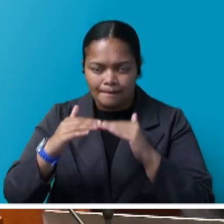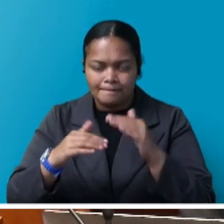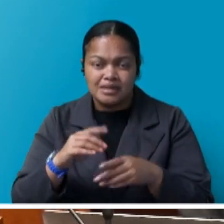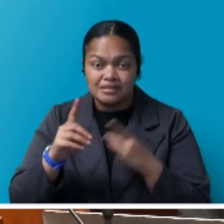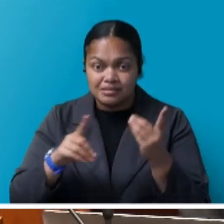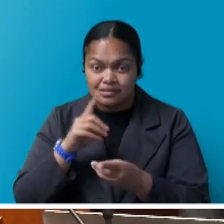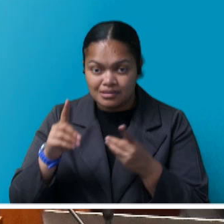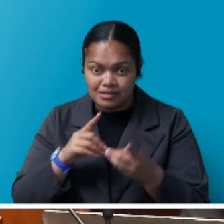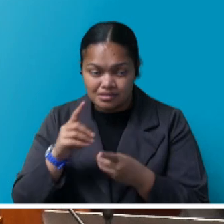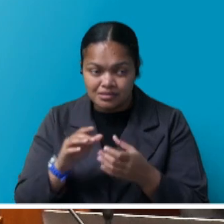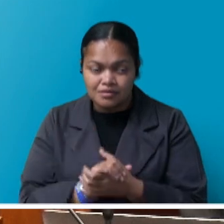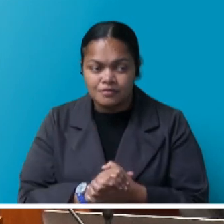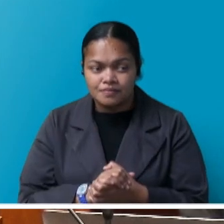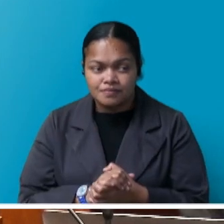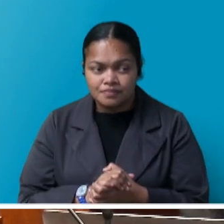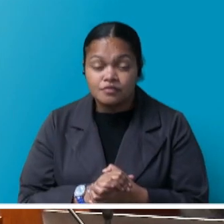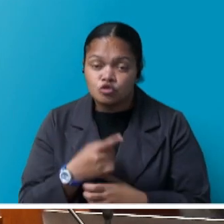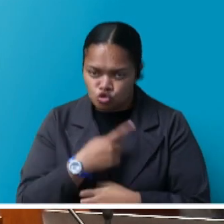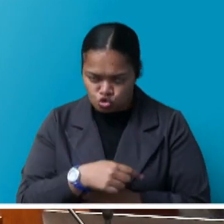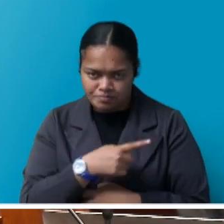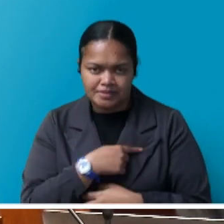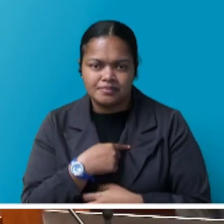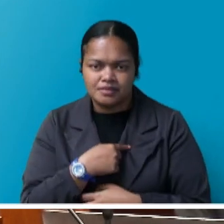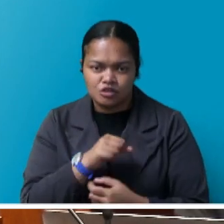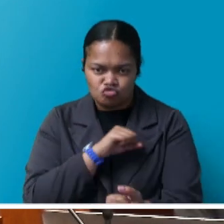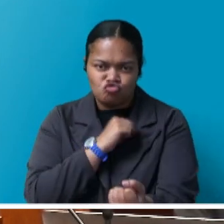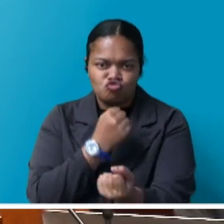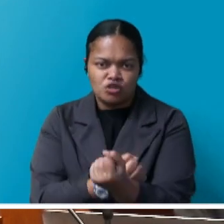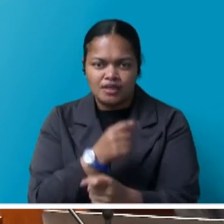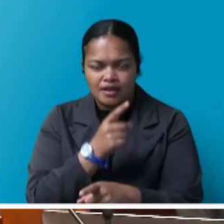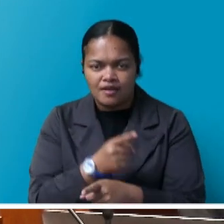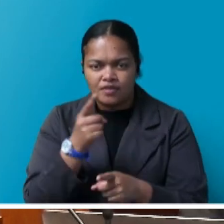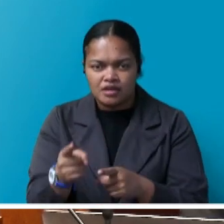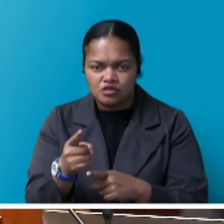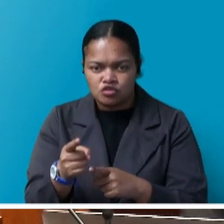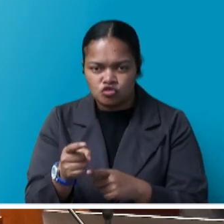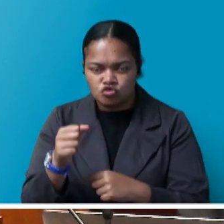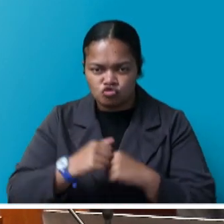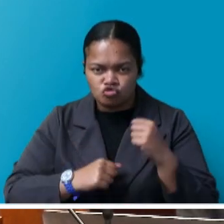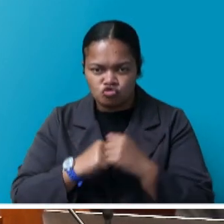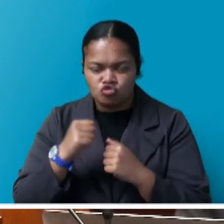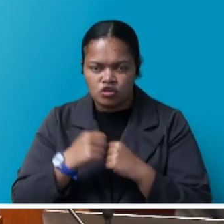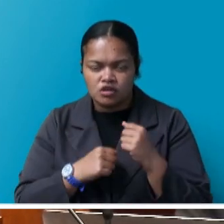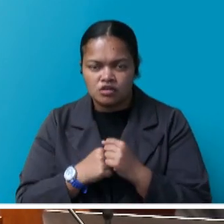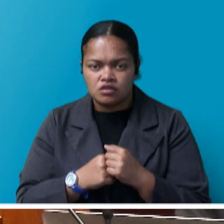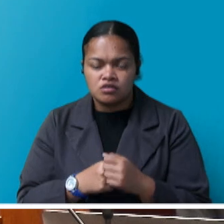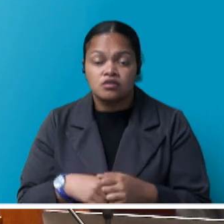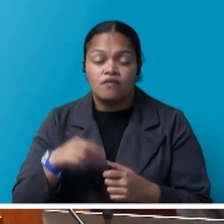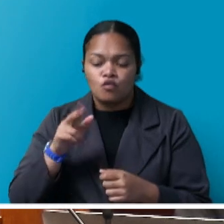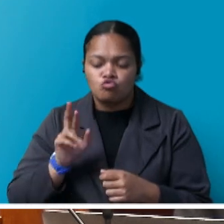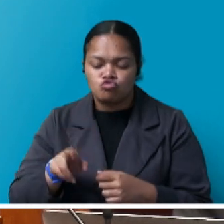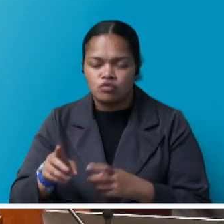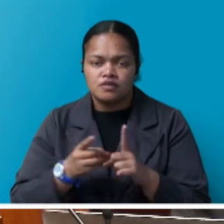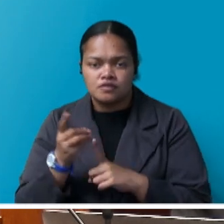Management is committed to strengthening governance structures, ensuring that resources allocated for rural development